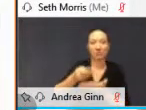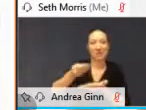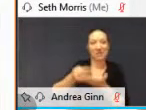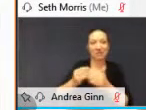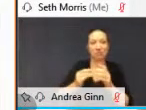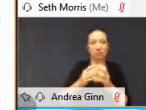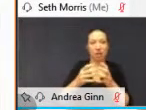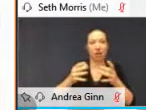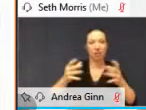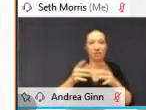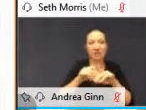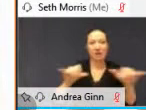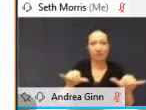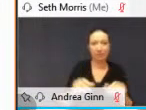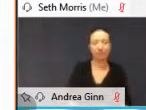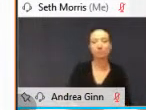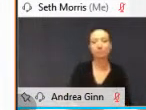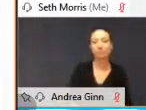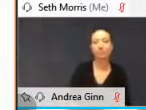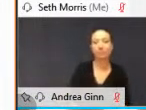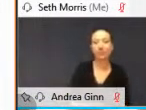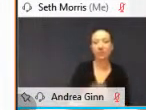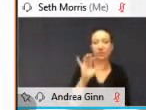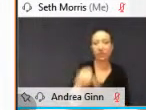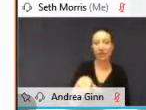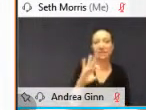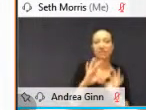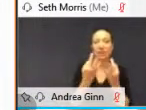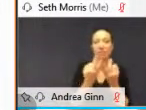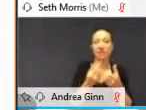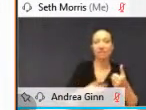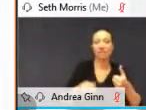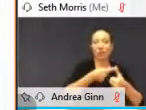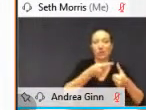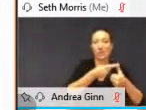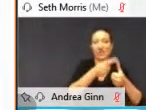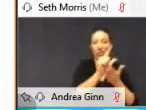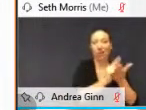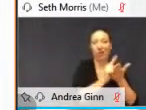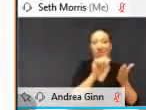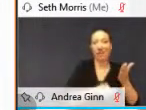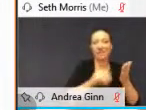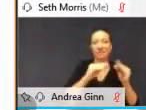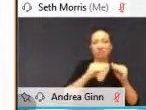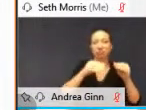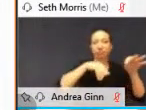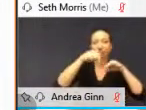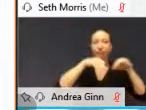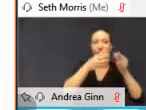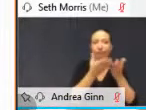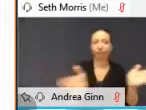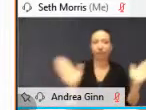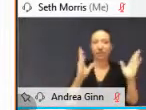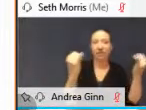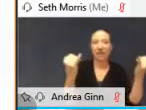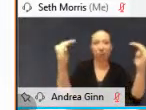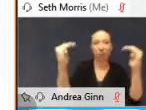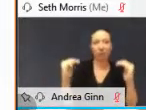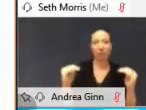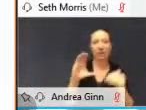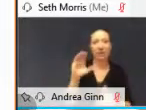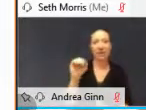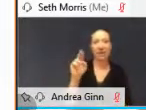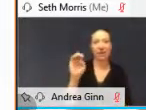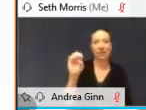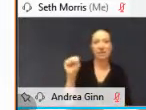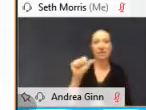Okay. So that covers the Families First legislation at a high level, and we just wanted to share with you all the impact of the CARES Act as